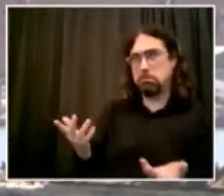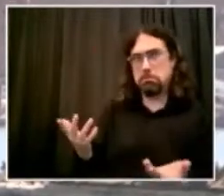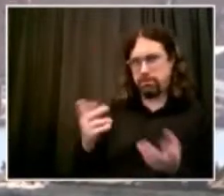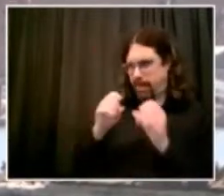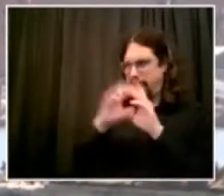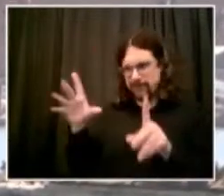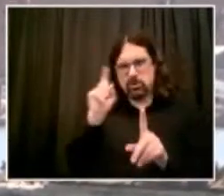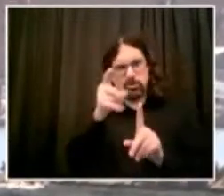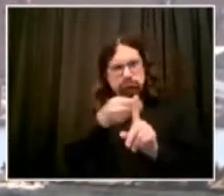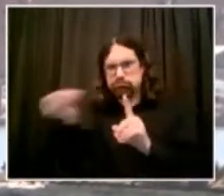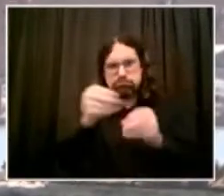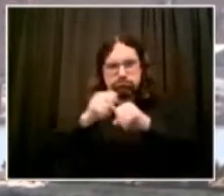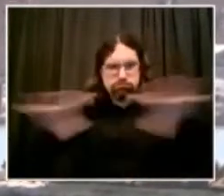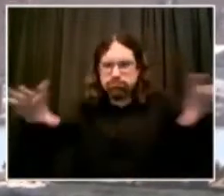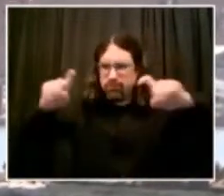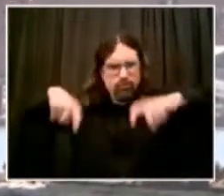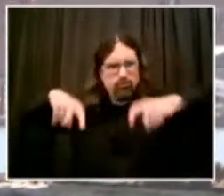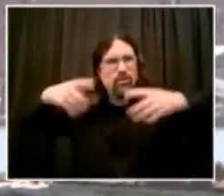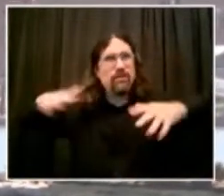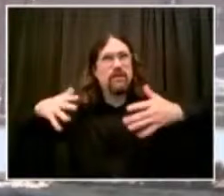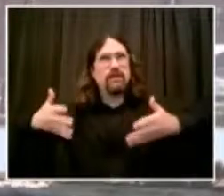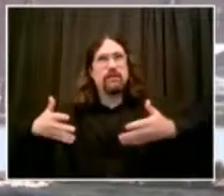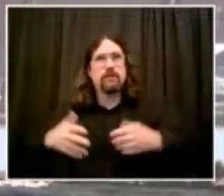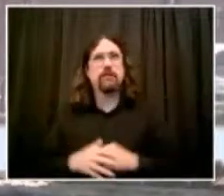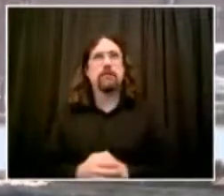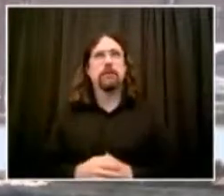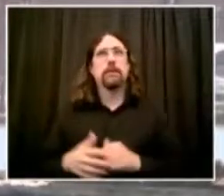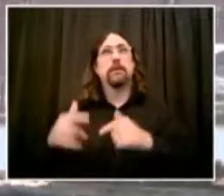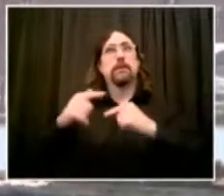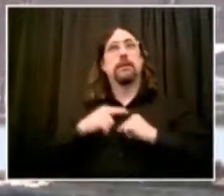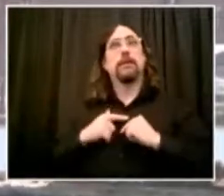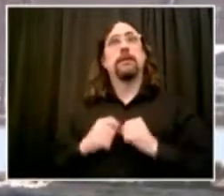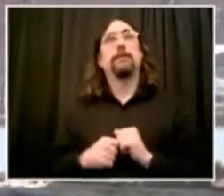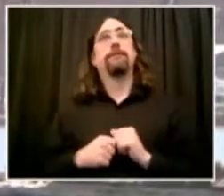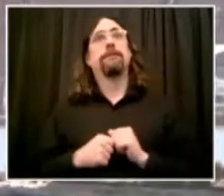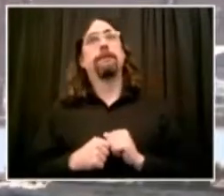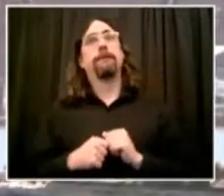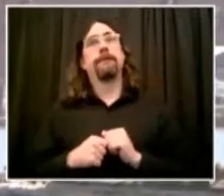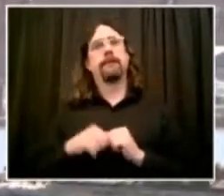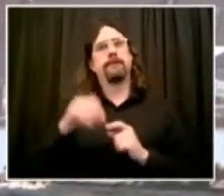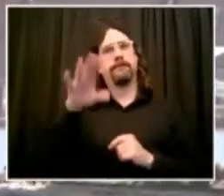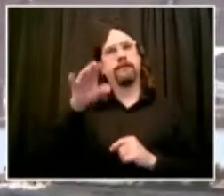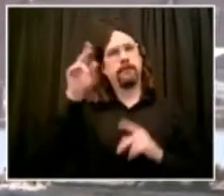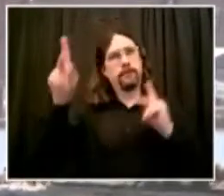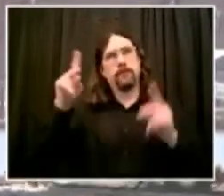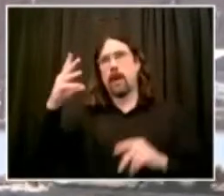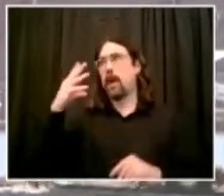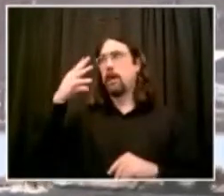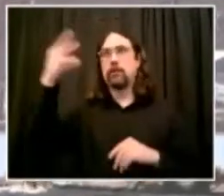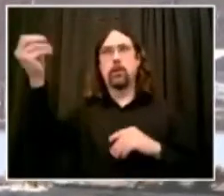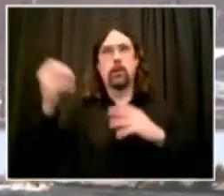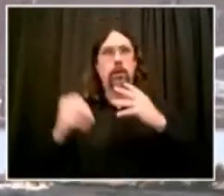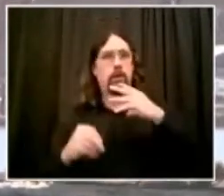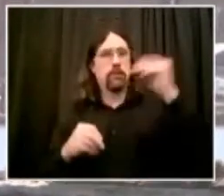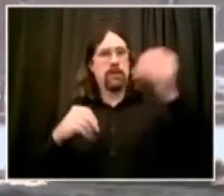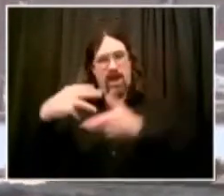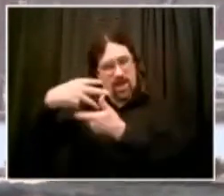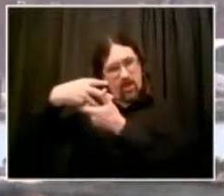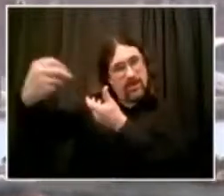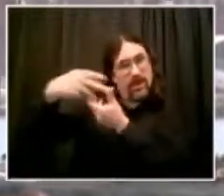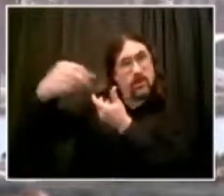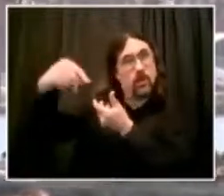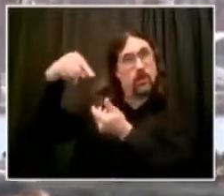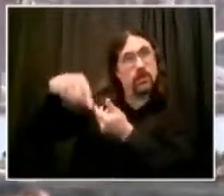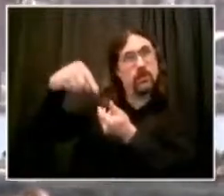activities, which does change the equation. I still am very worried there might be an impact, but that is something different than there was a lot of people together indoors. Go